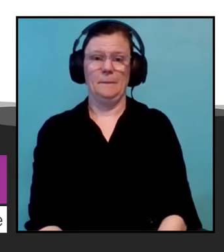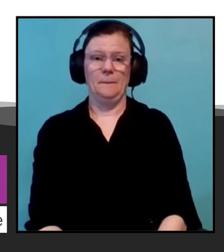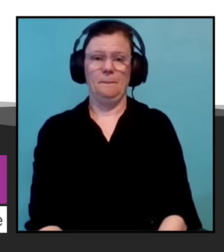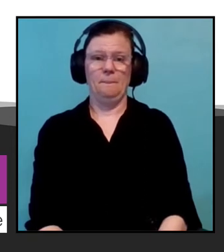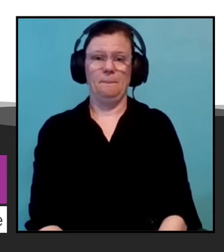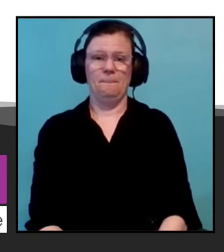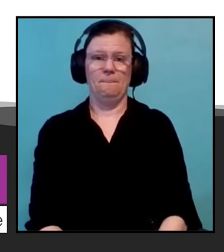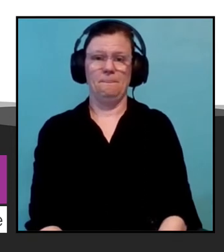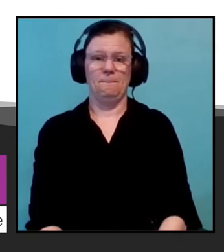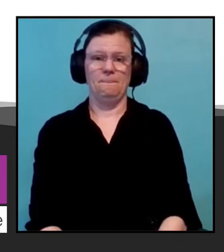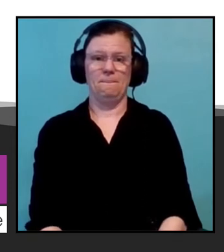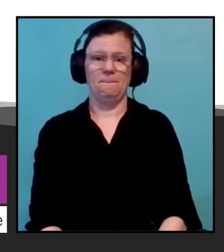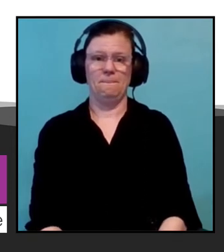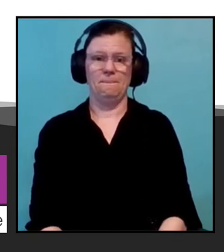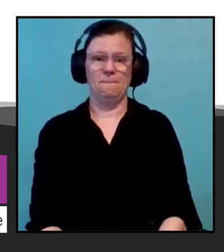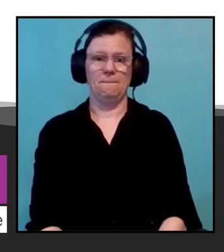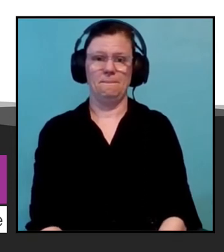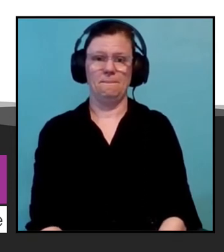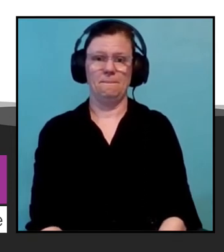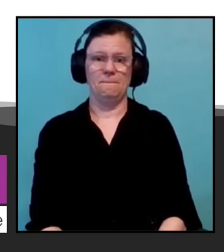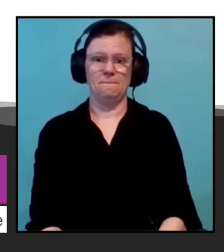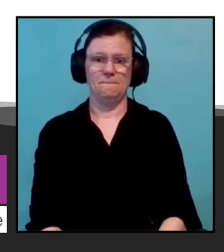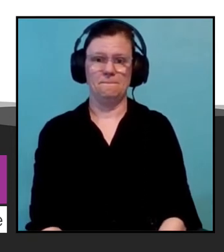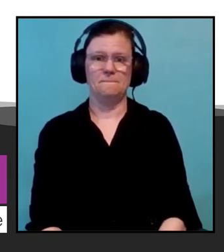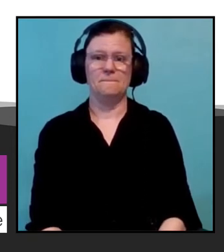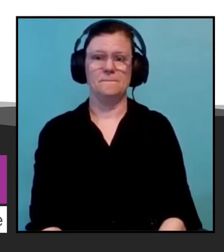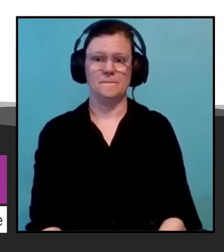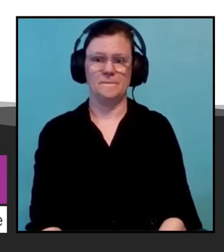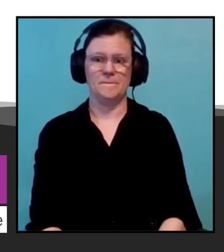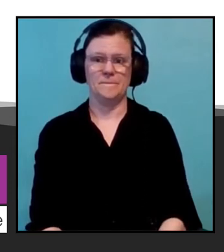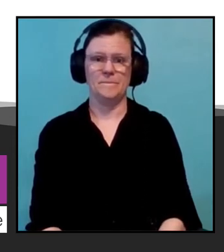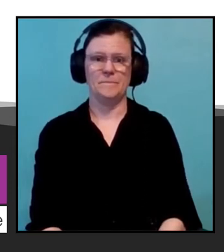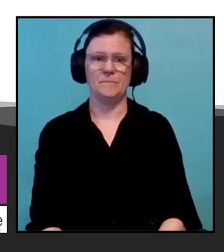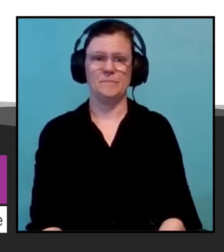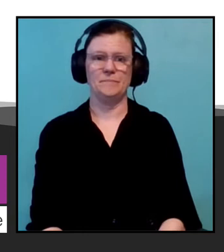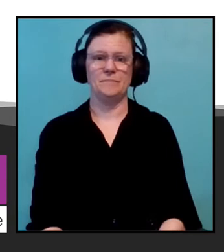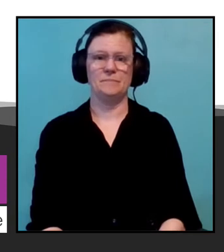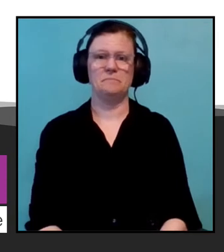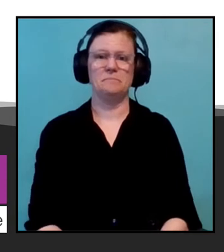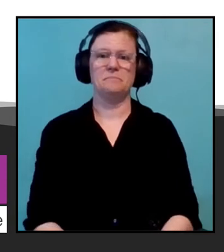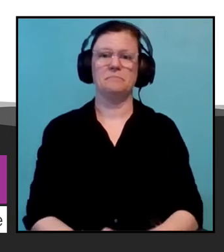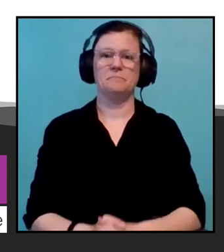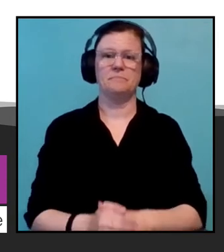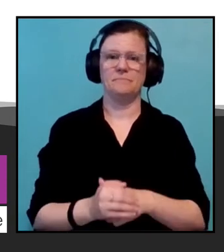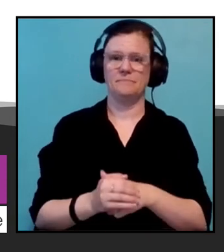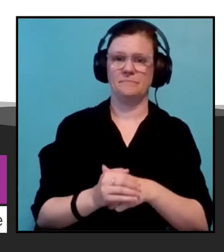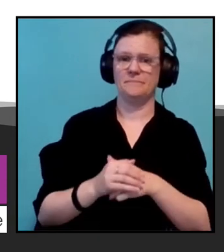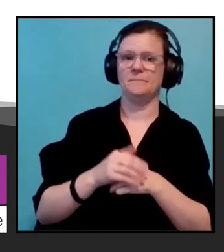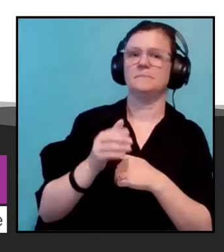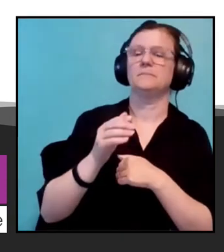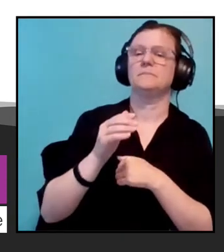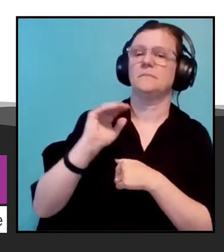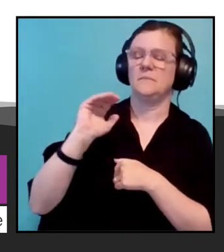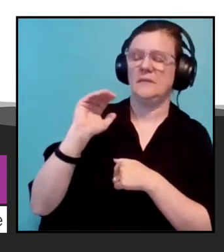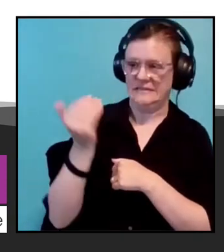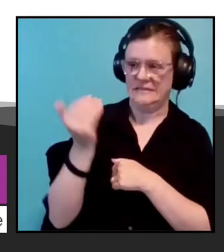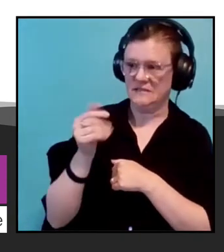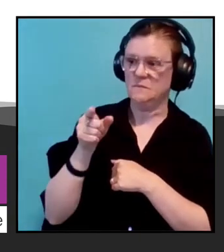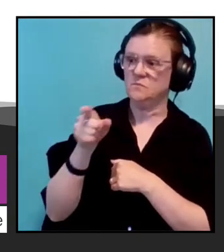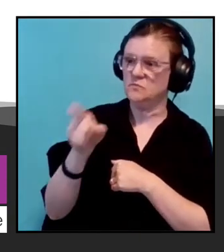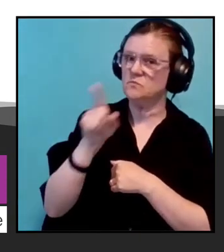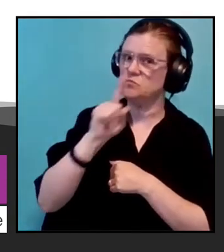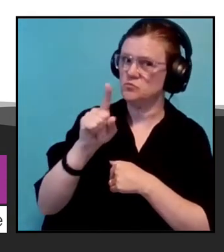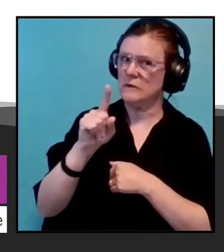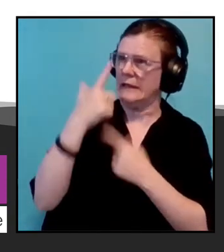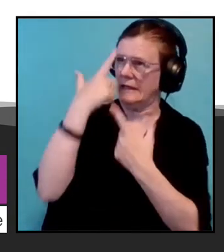the question of dreaming as sort of a critical action. And I was curious if you could talk a little bit about how you see that embodied experience